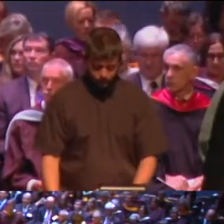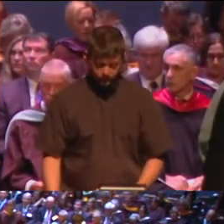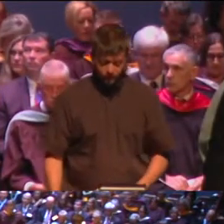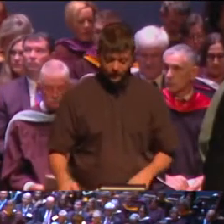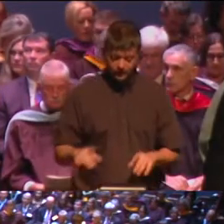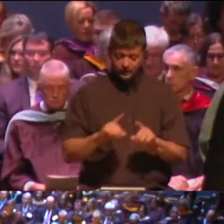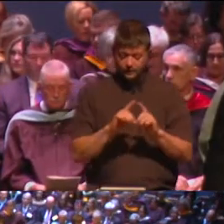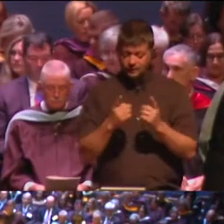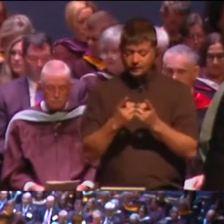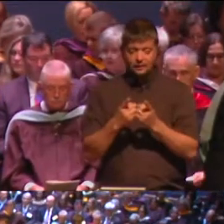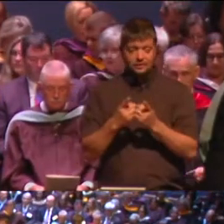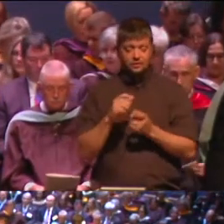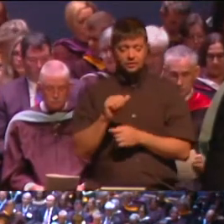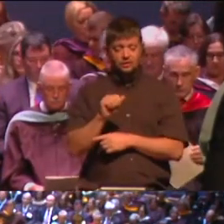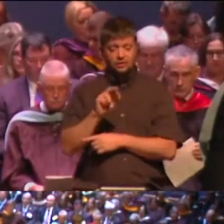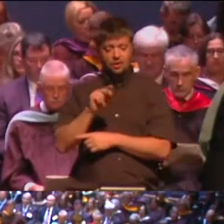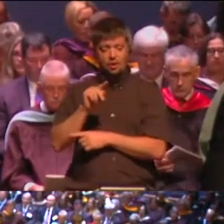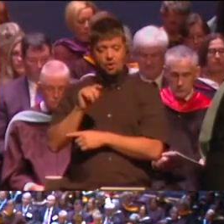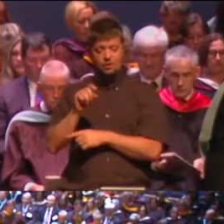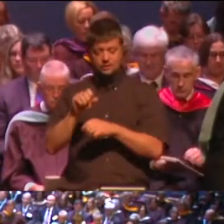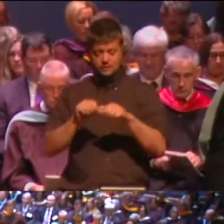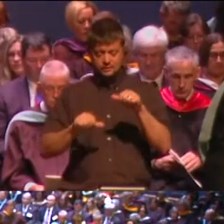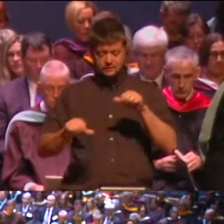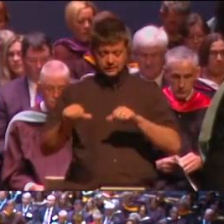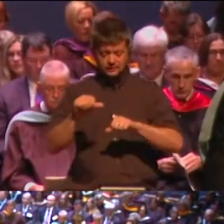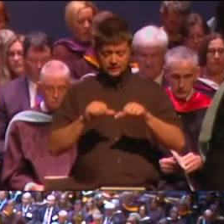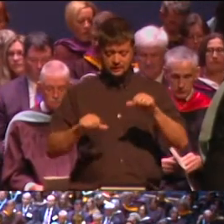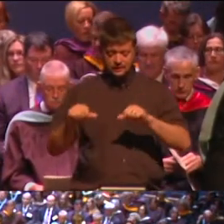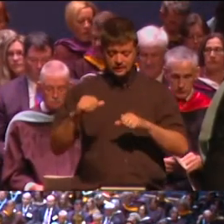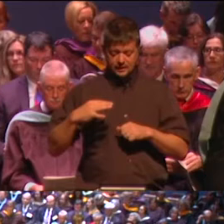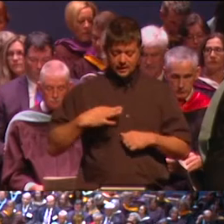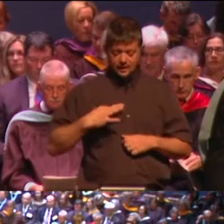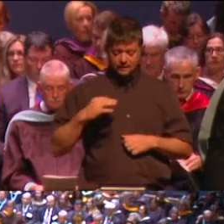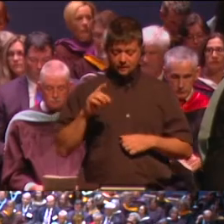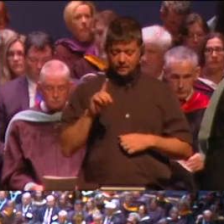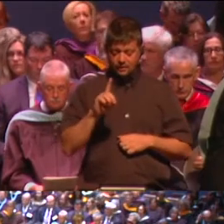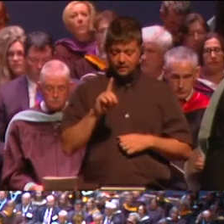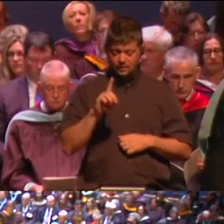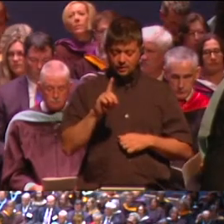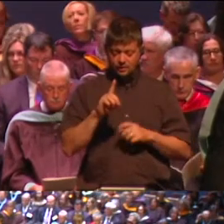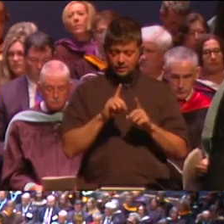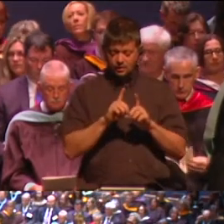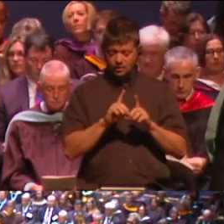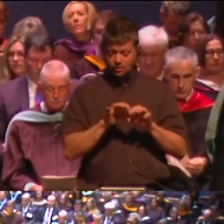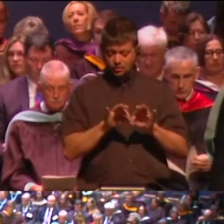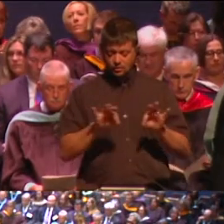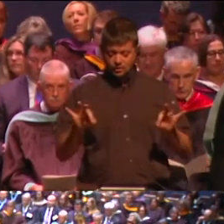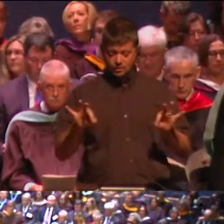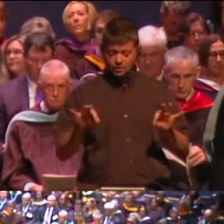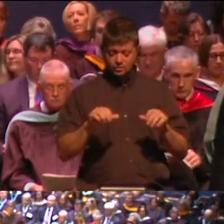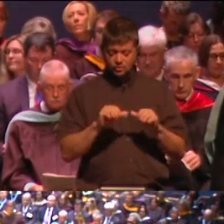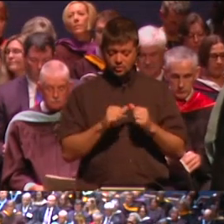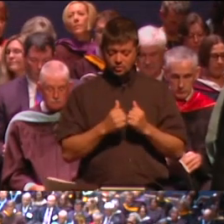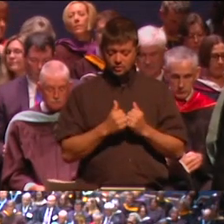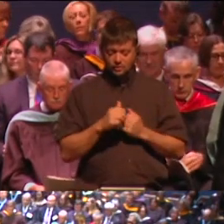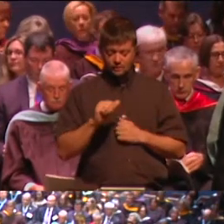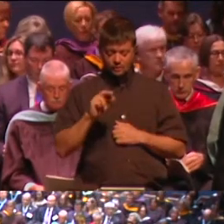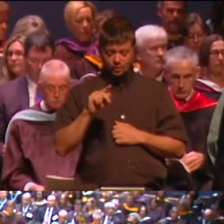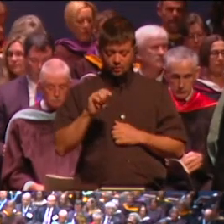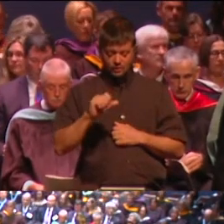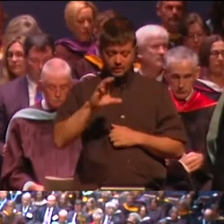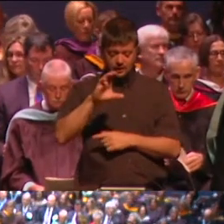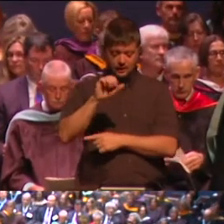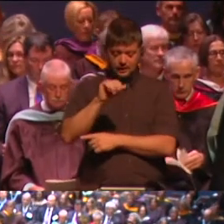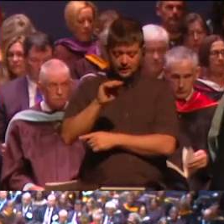Division of Arts and Sciences. Candidates for the degree of Associate in Arts, Casey Jane